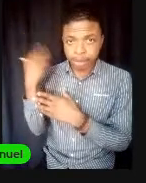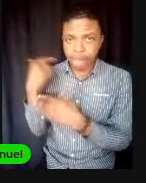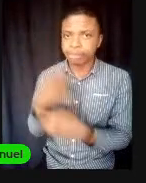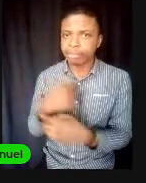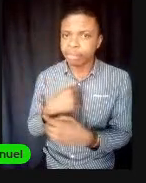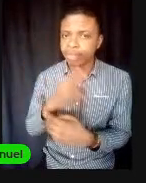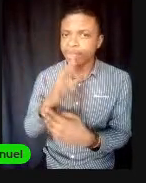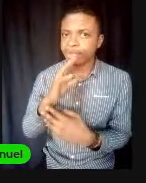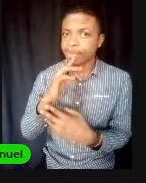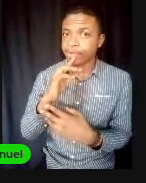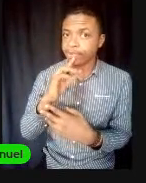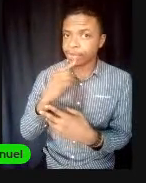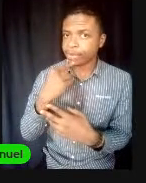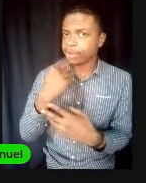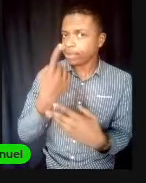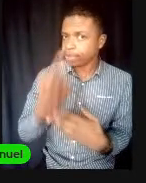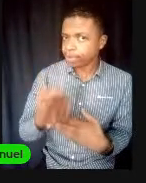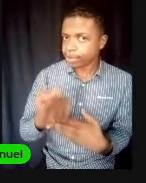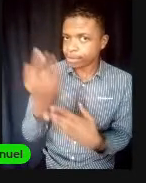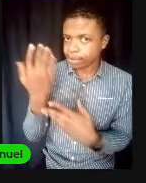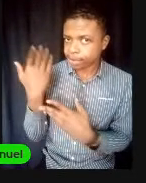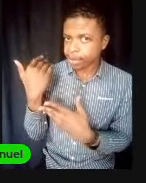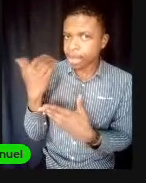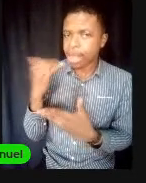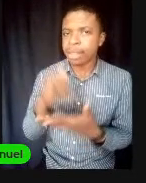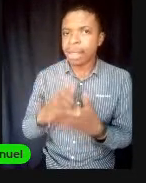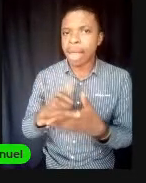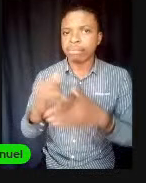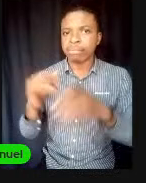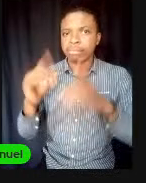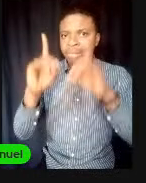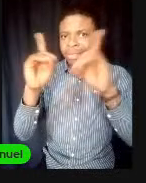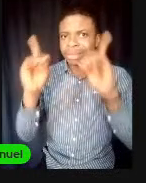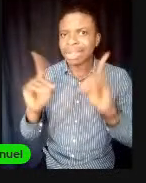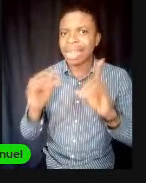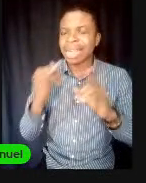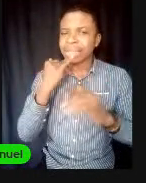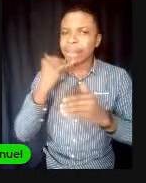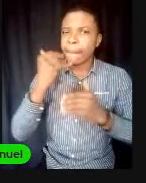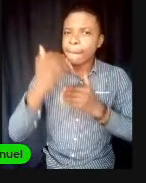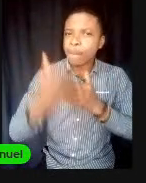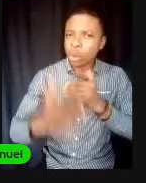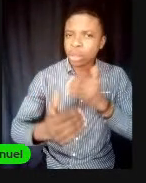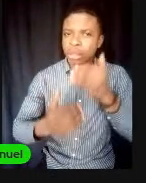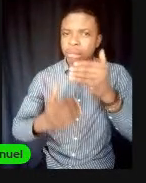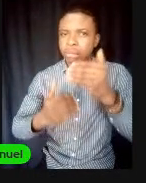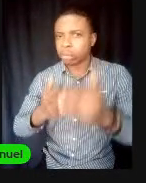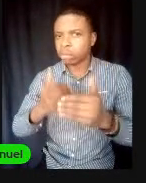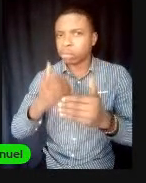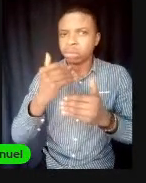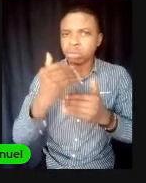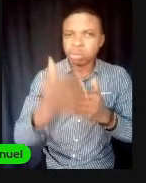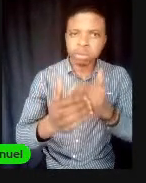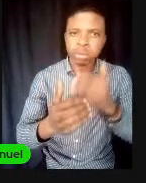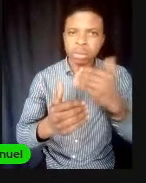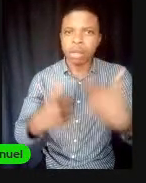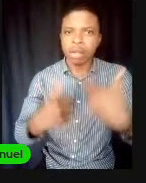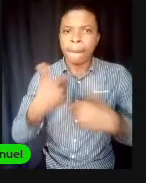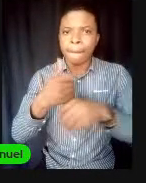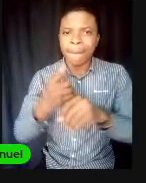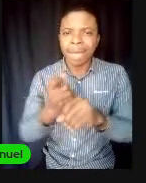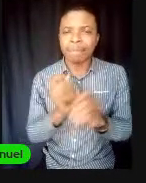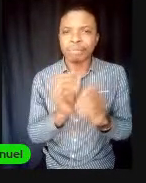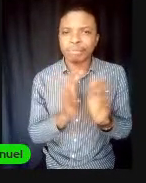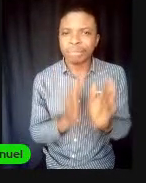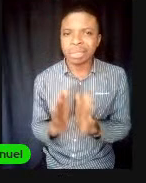the process of making beautiful pictures or making things. The process of making things, planning on how to make things, that